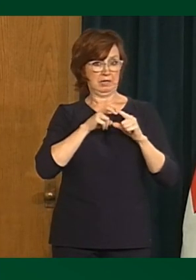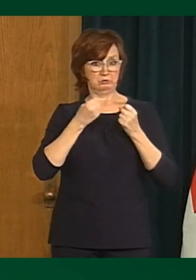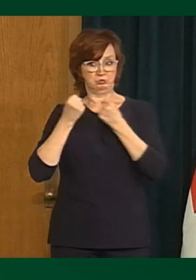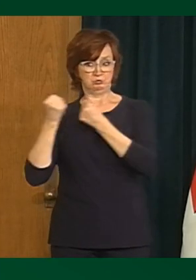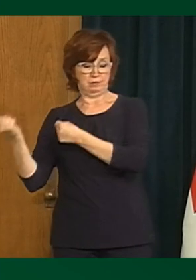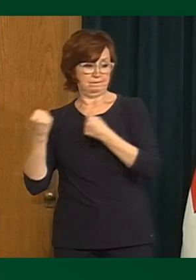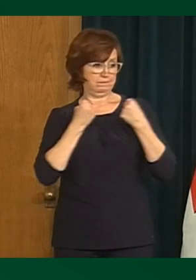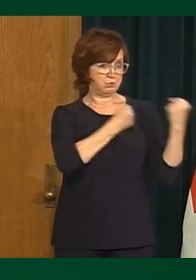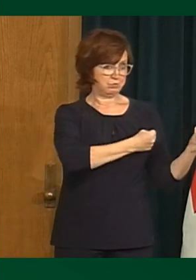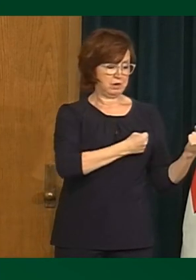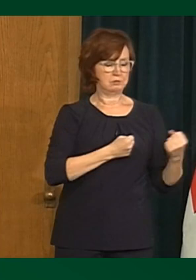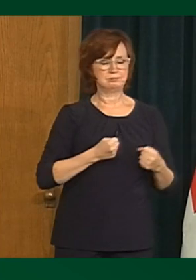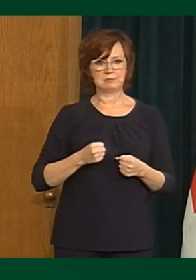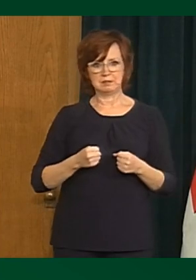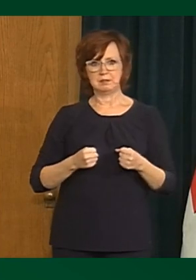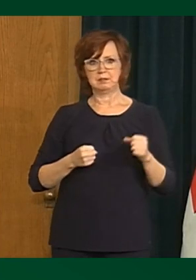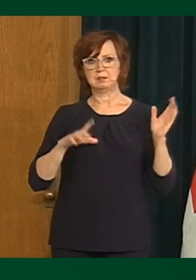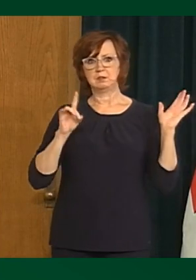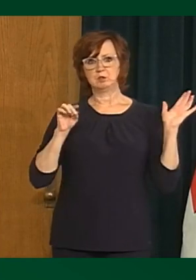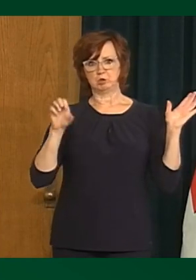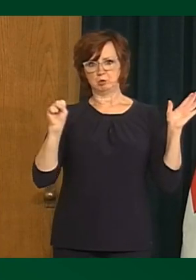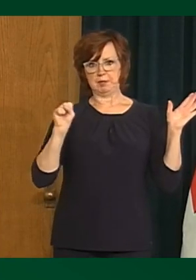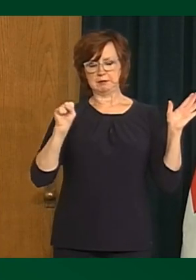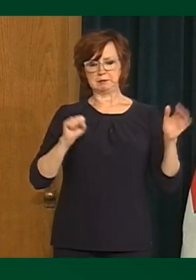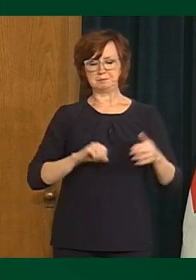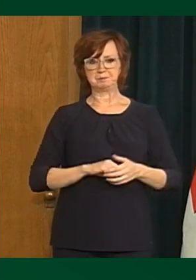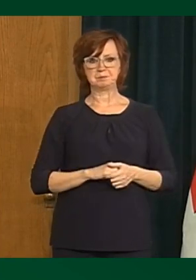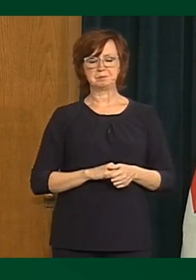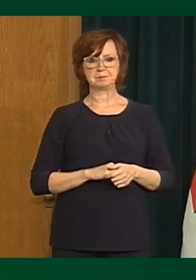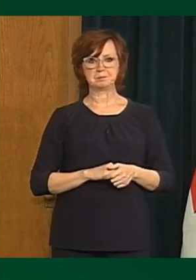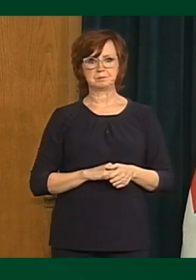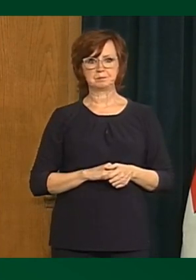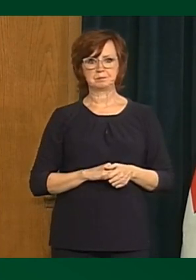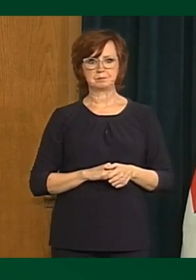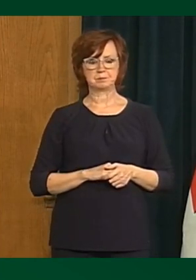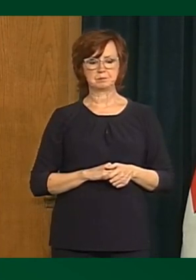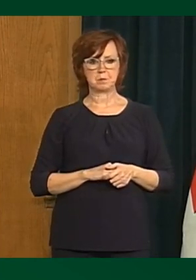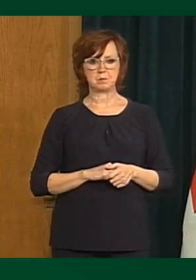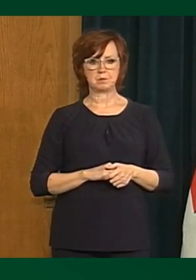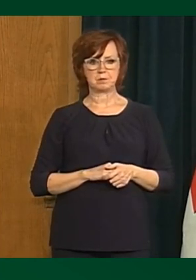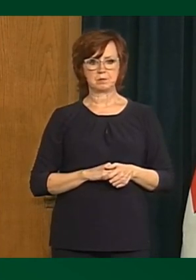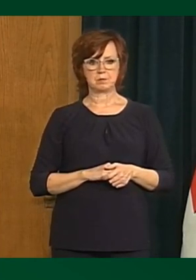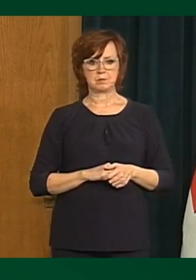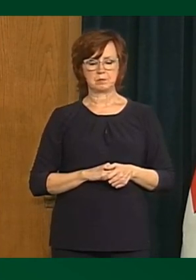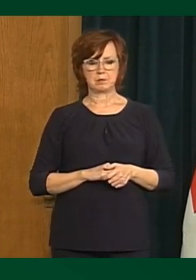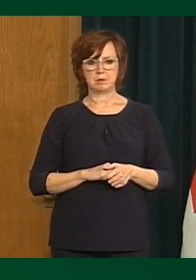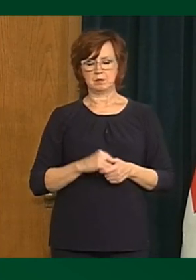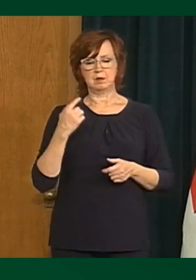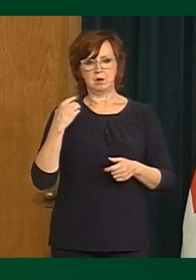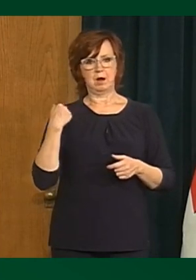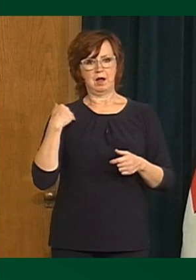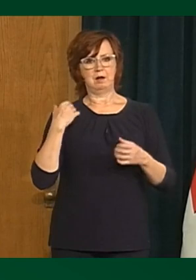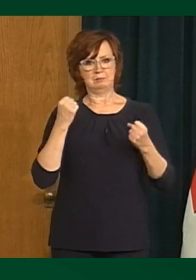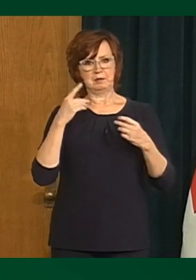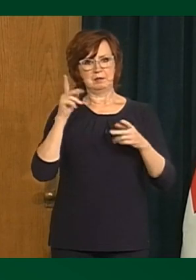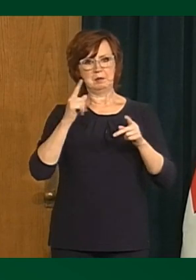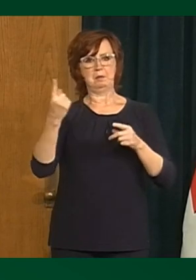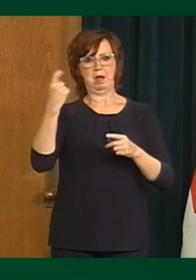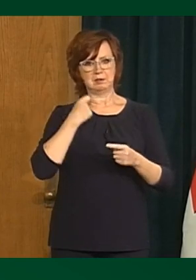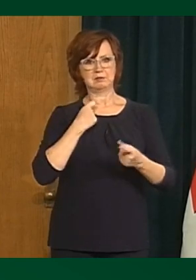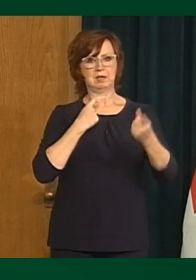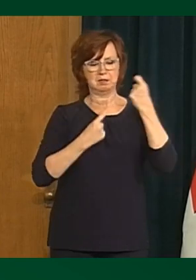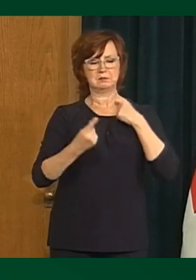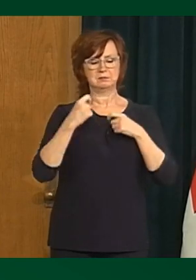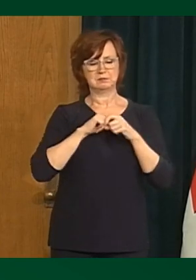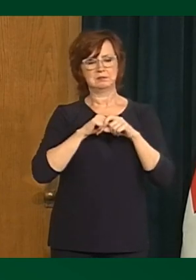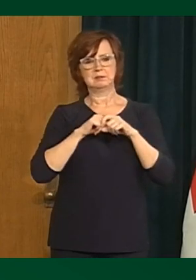us or have asked me about that, and through the COVID-19 email system, we've been given consistent advice.